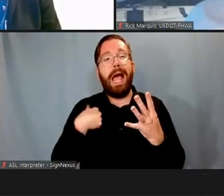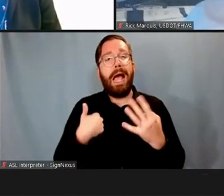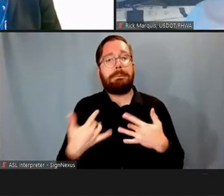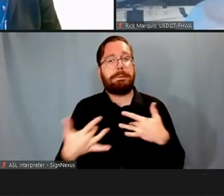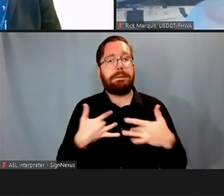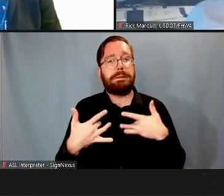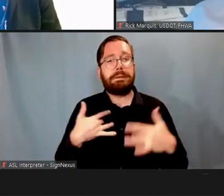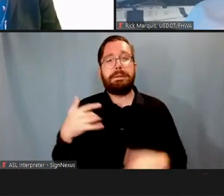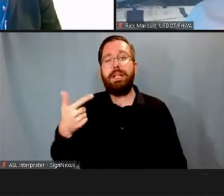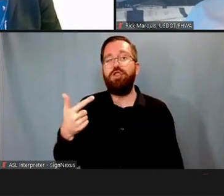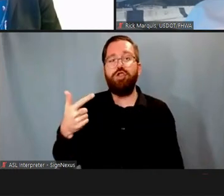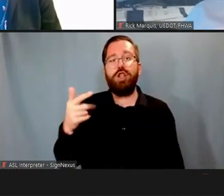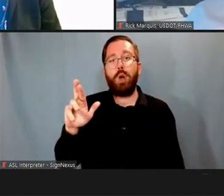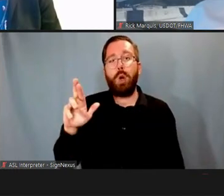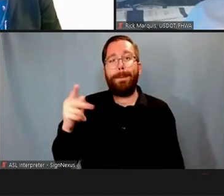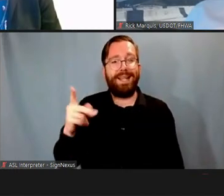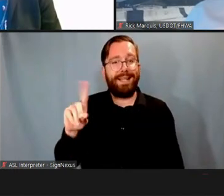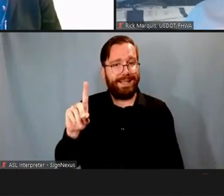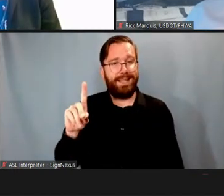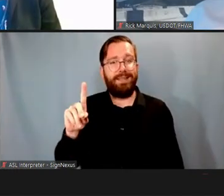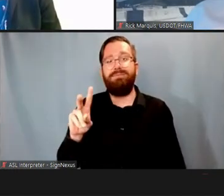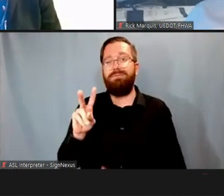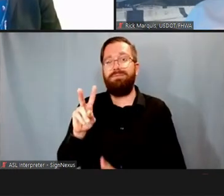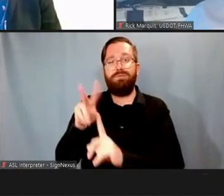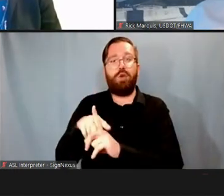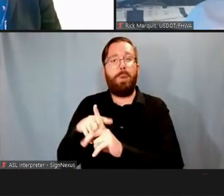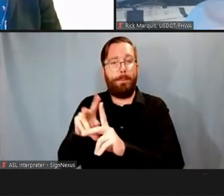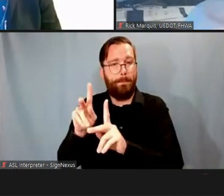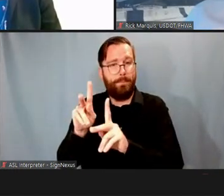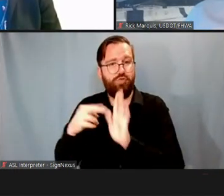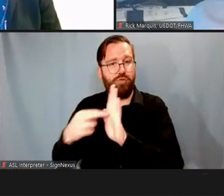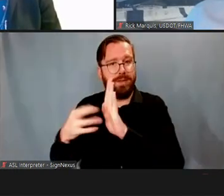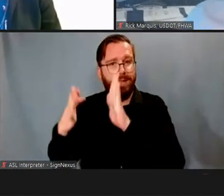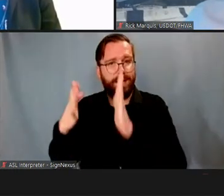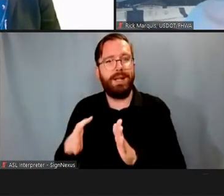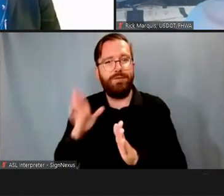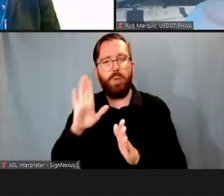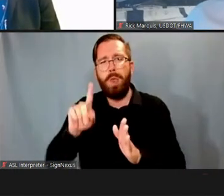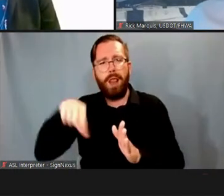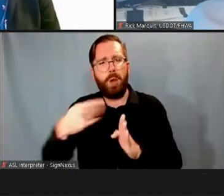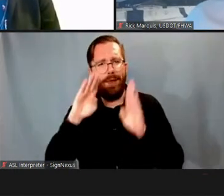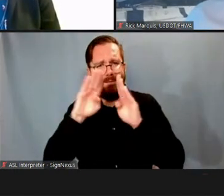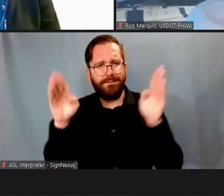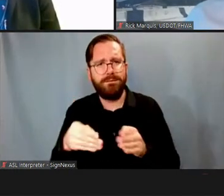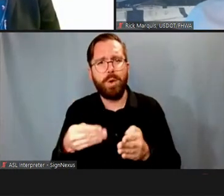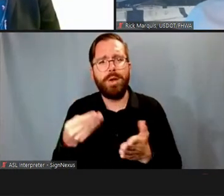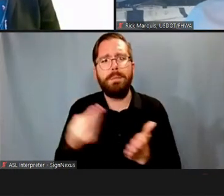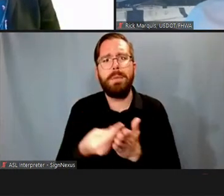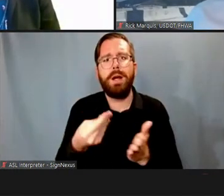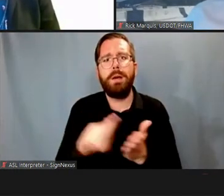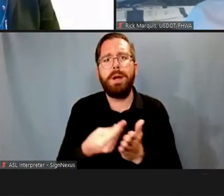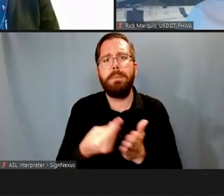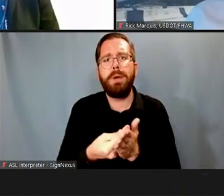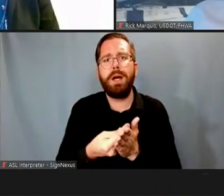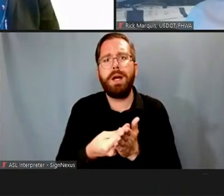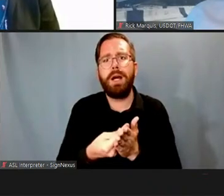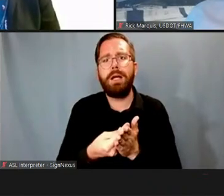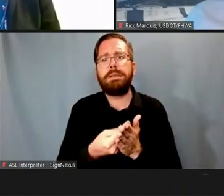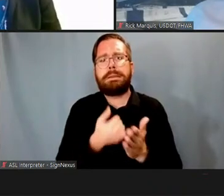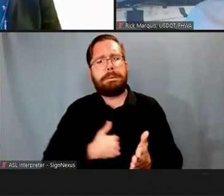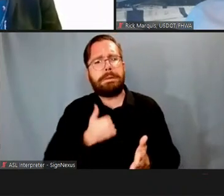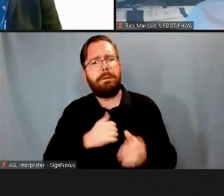representatives will be making decisions solely from a dollar since perspective without regard could you please speak a little slower